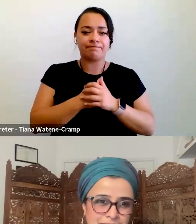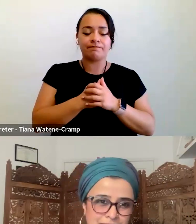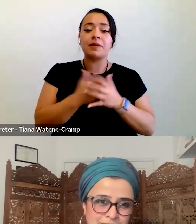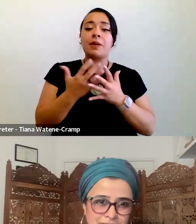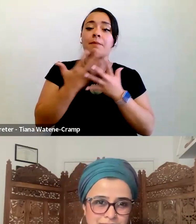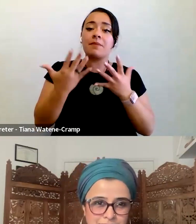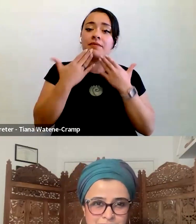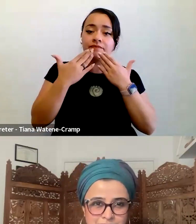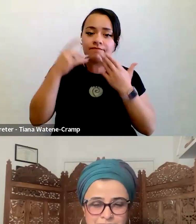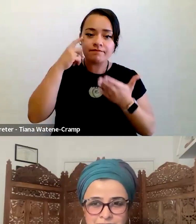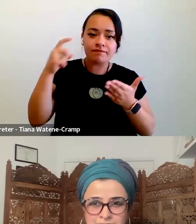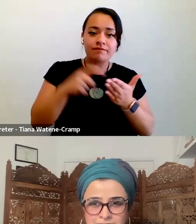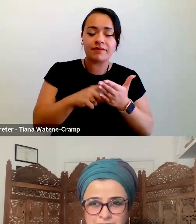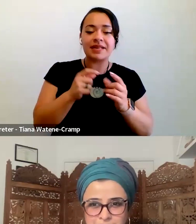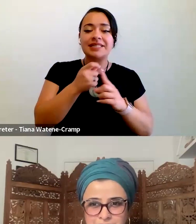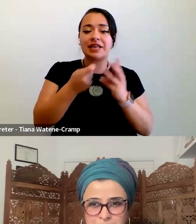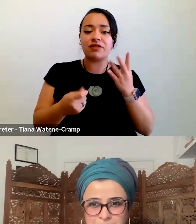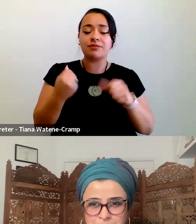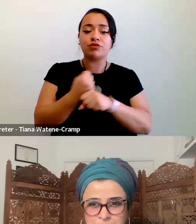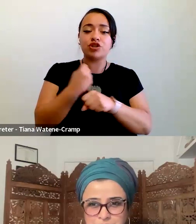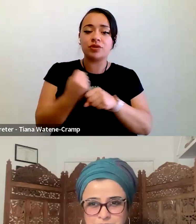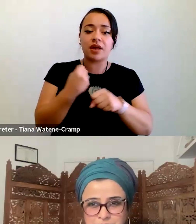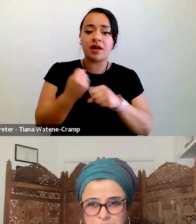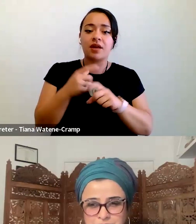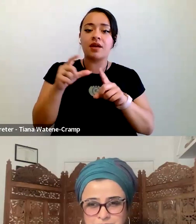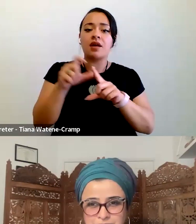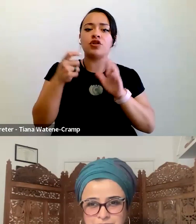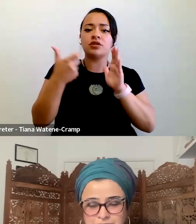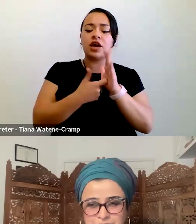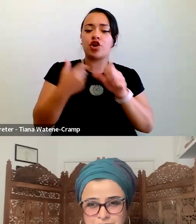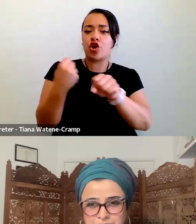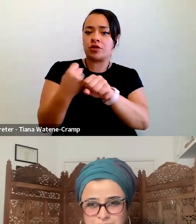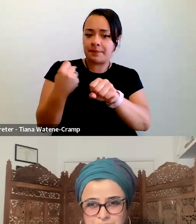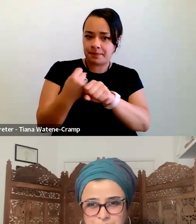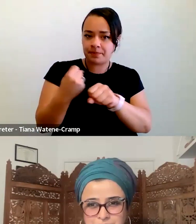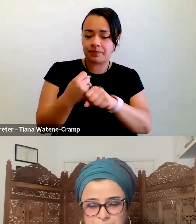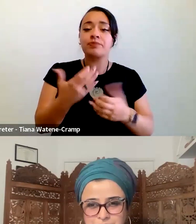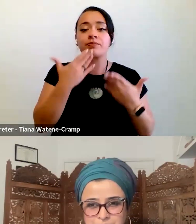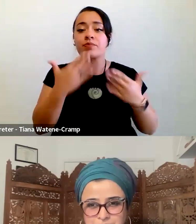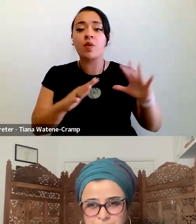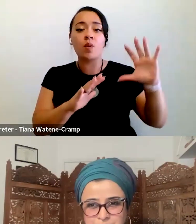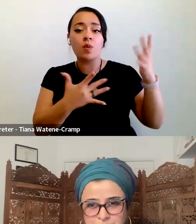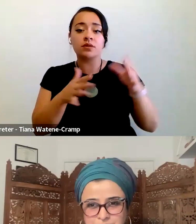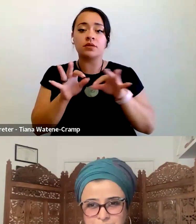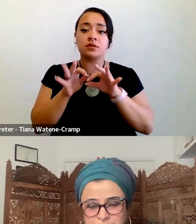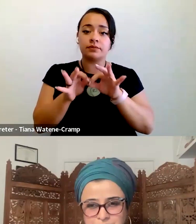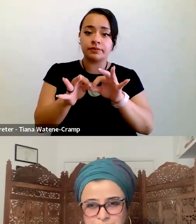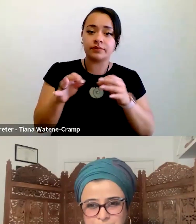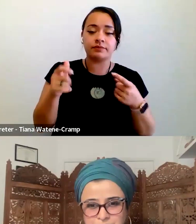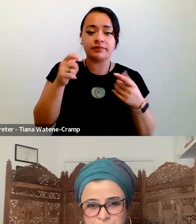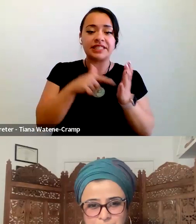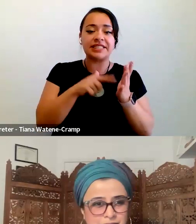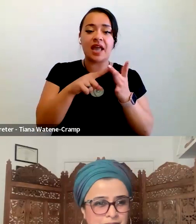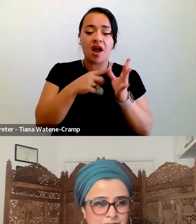acknowledgement to our series producer, the brilliant Dr. Gurkam Ajaralu. Thanks to our Auslan interpreters, Tiani and Kelly,